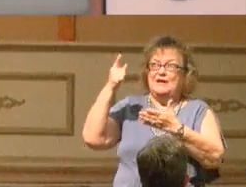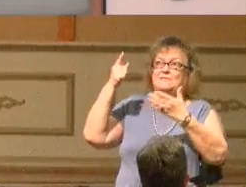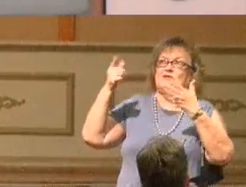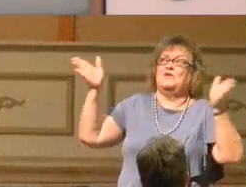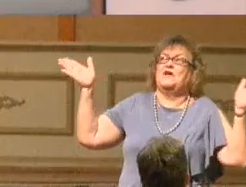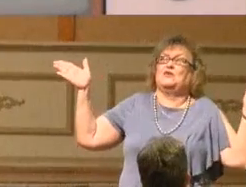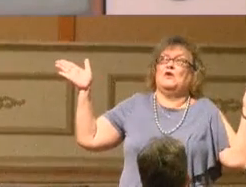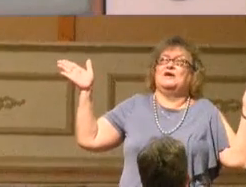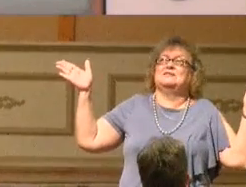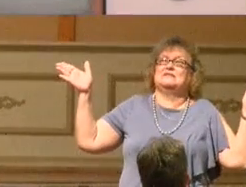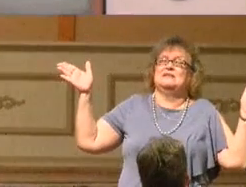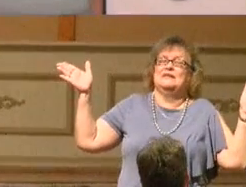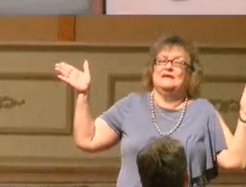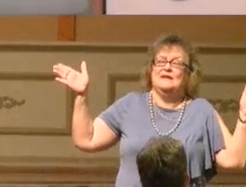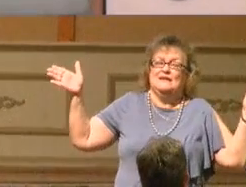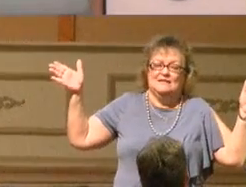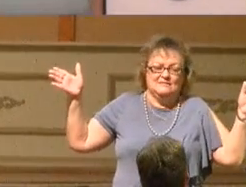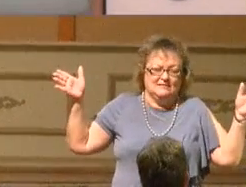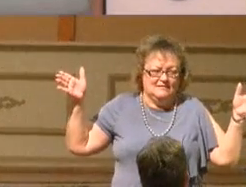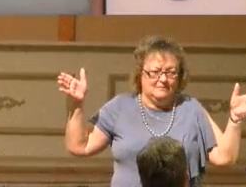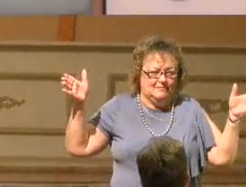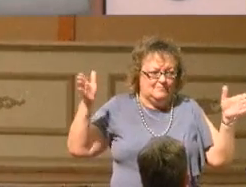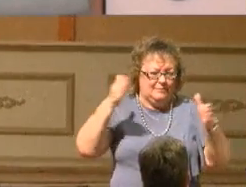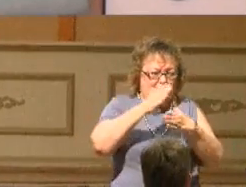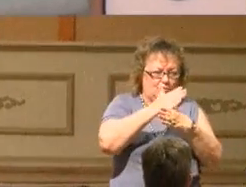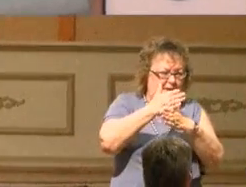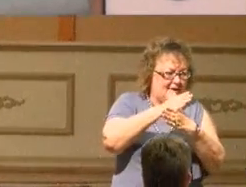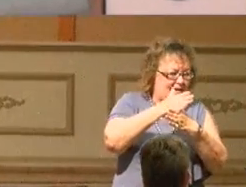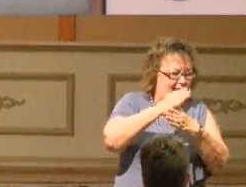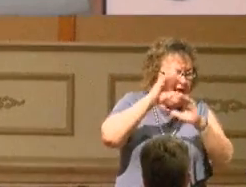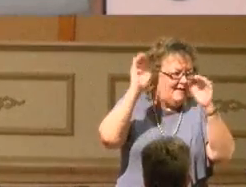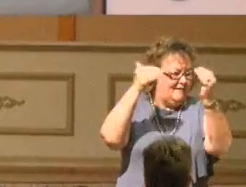that cross, suspended between heaven and earth.